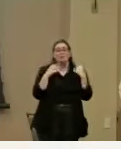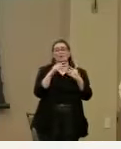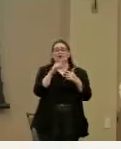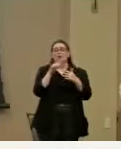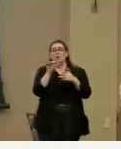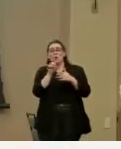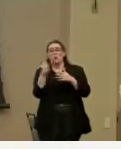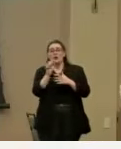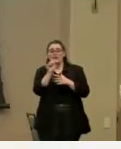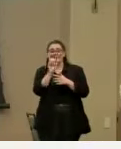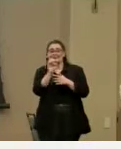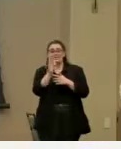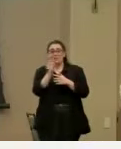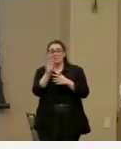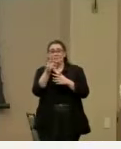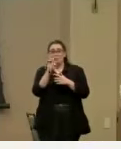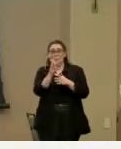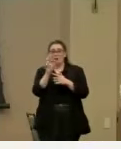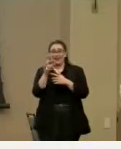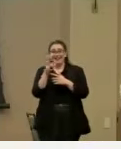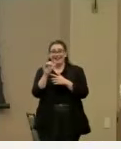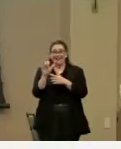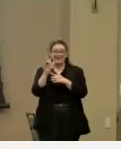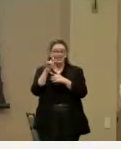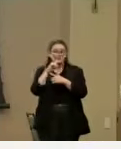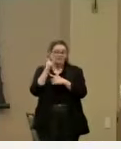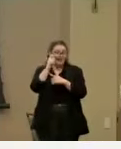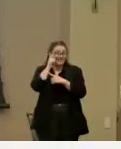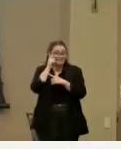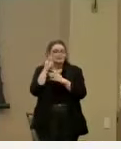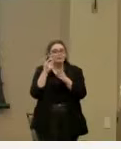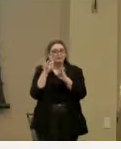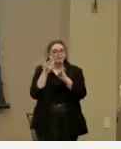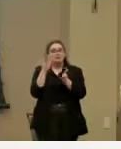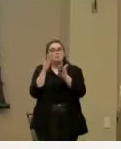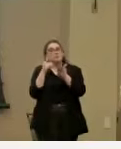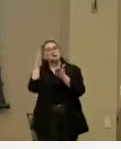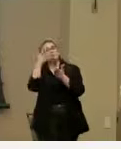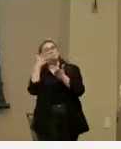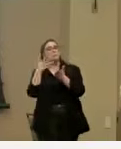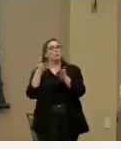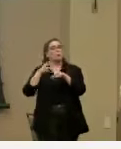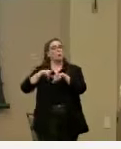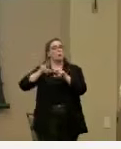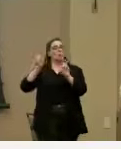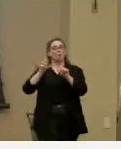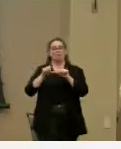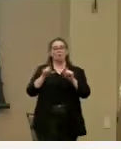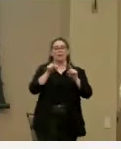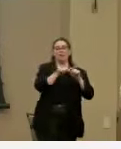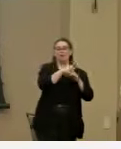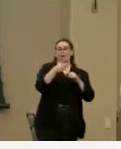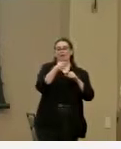average patient, in a patient with lupus, that could be the beginning signs of a discoid lupus, a scarring type of hair